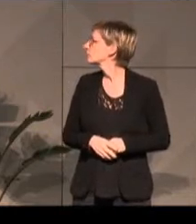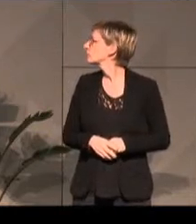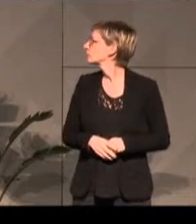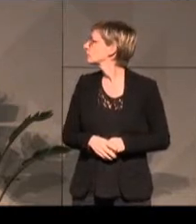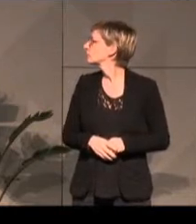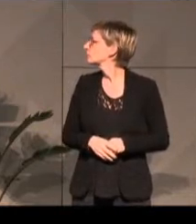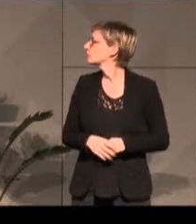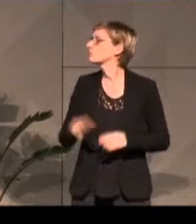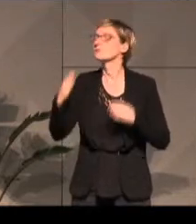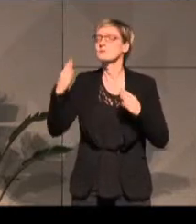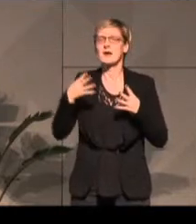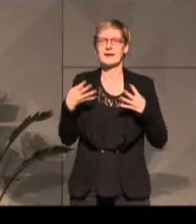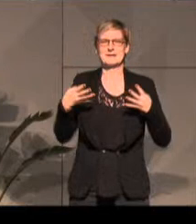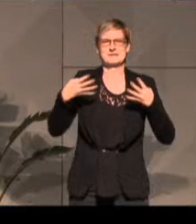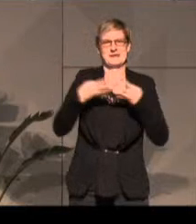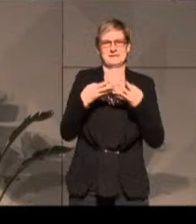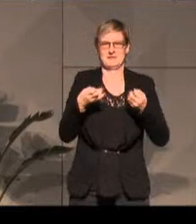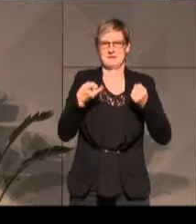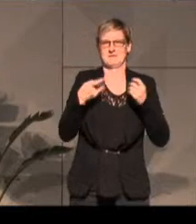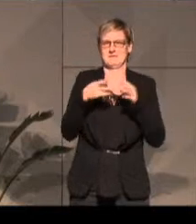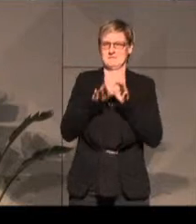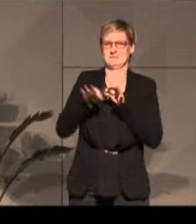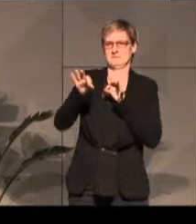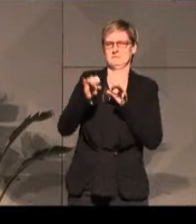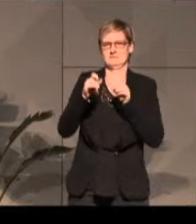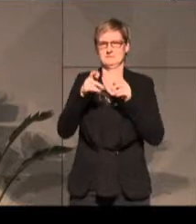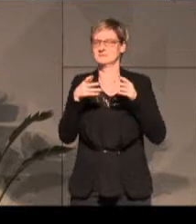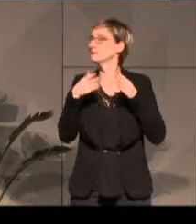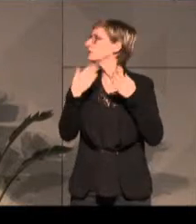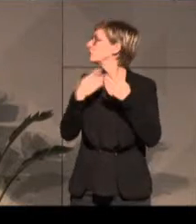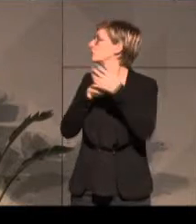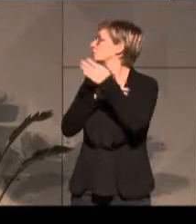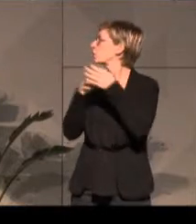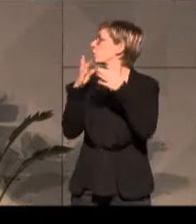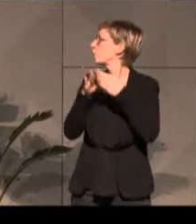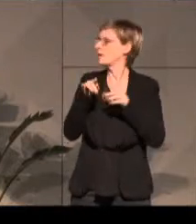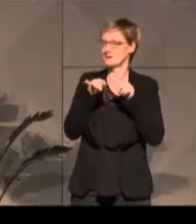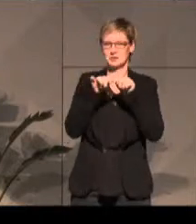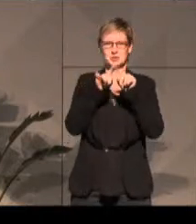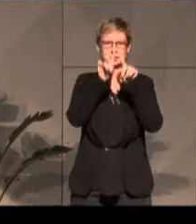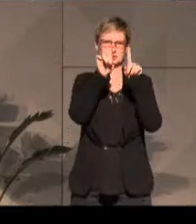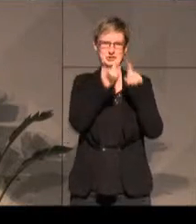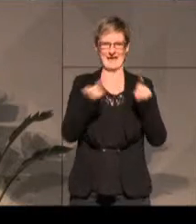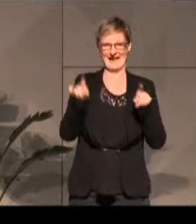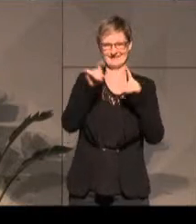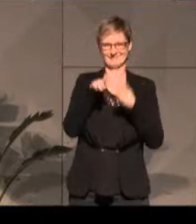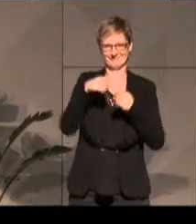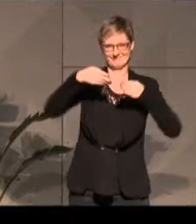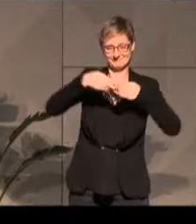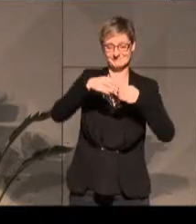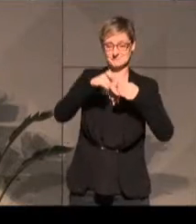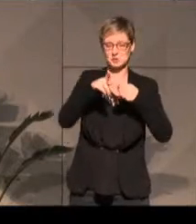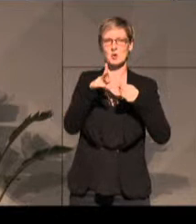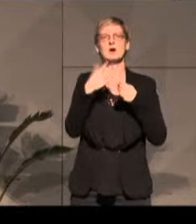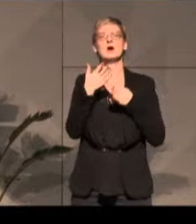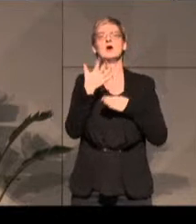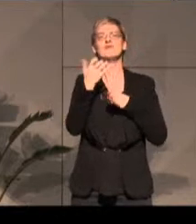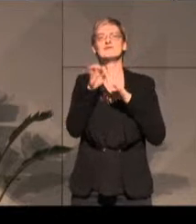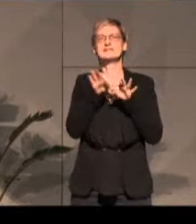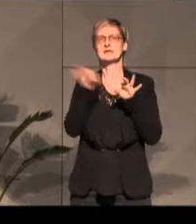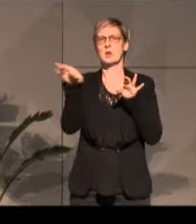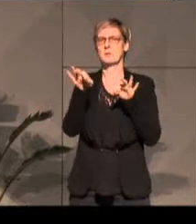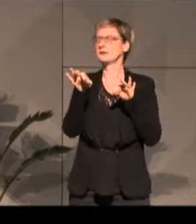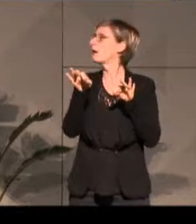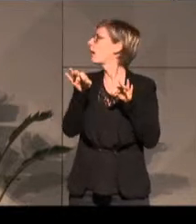On top of that, there's a network of MET stations around our central